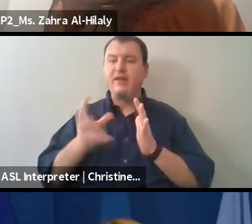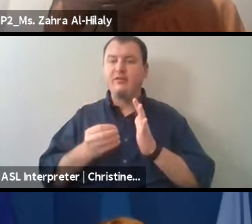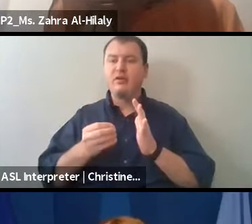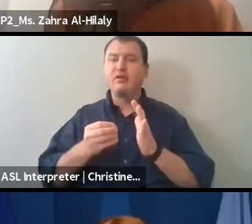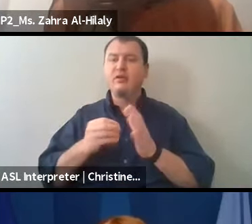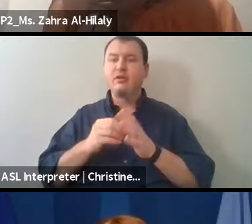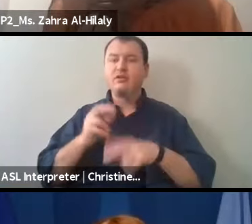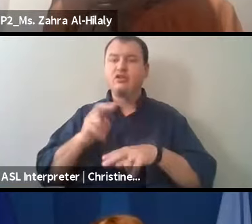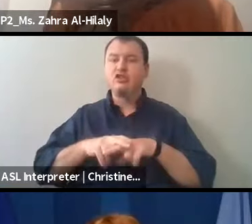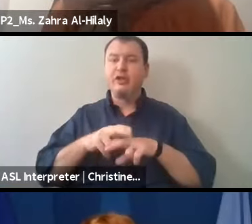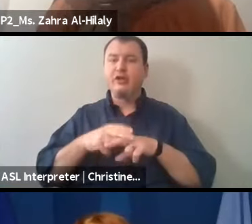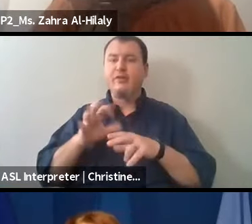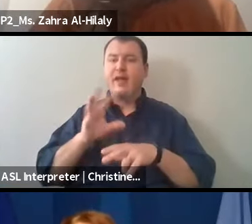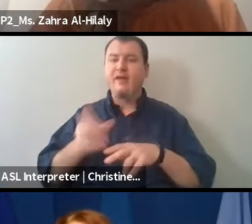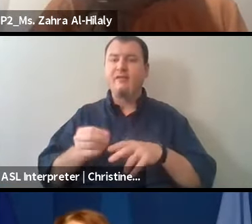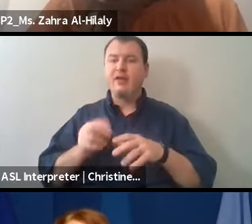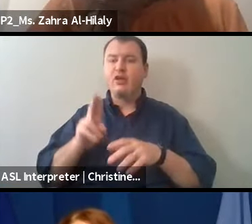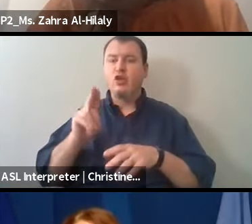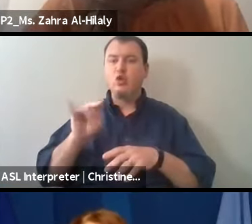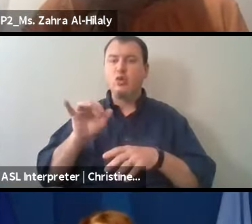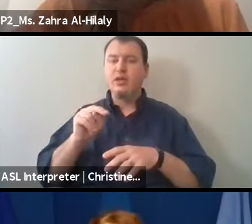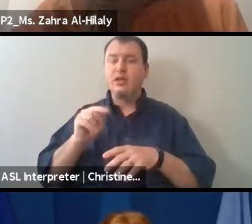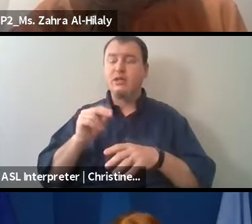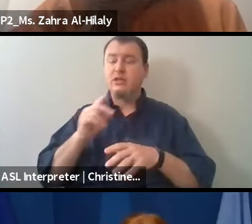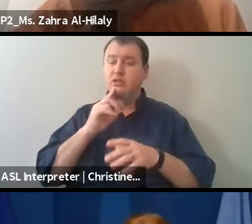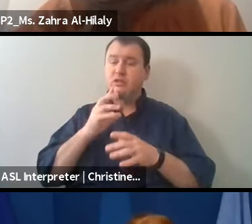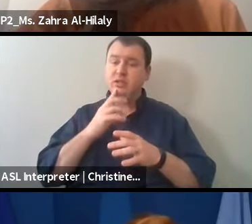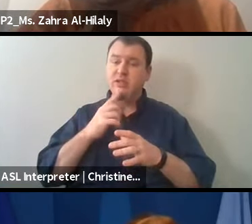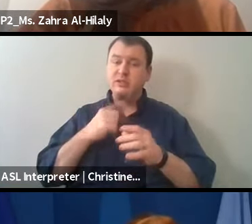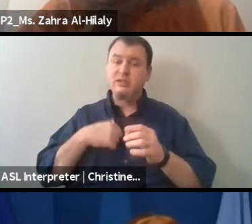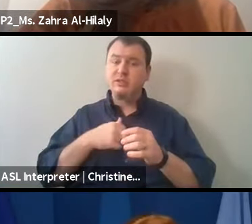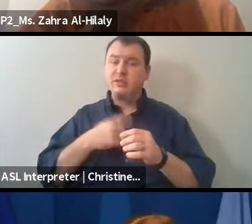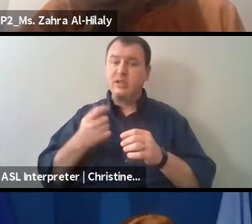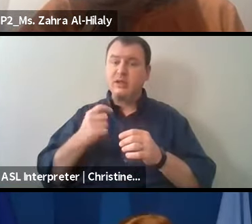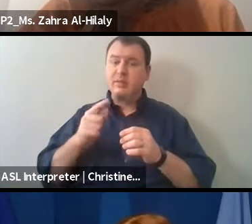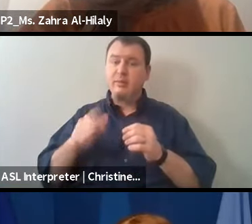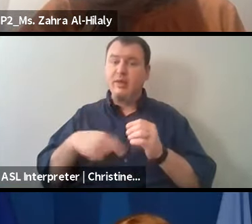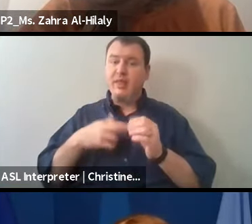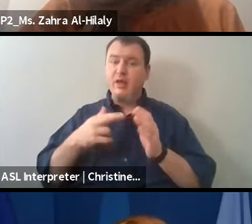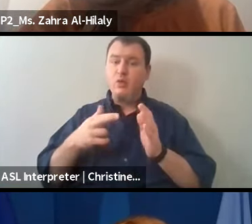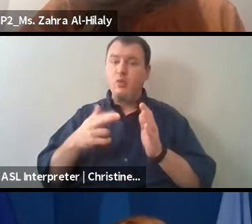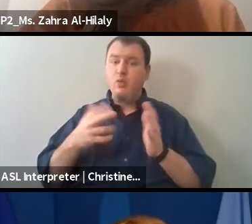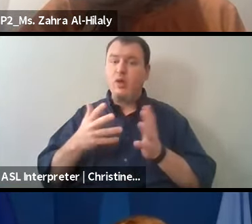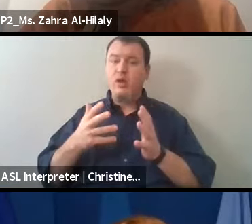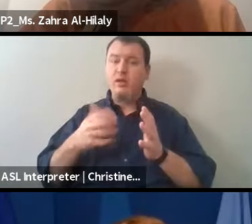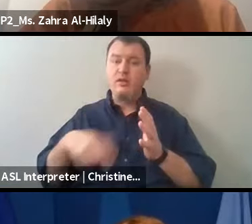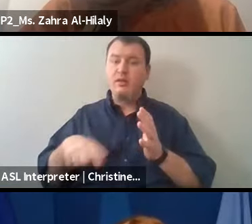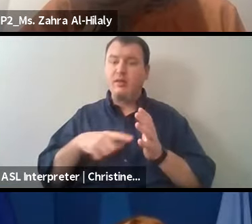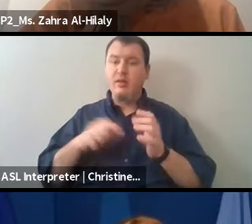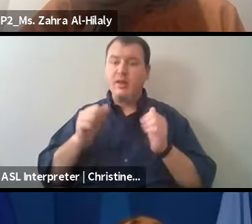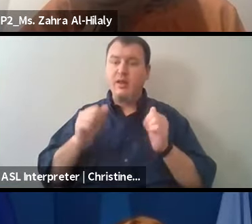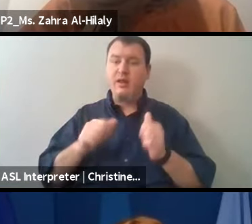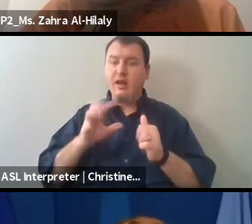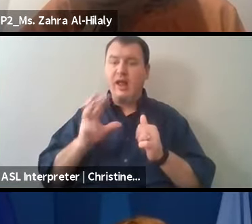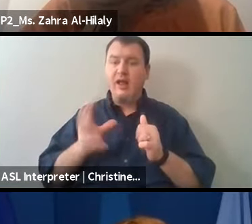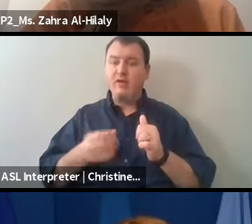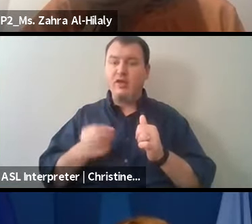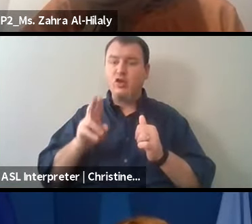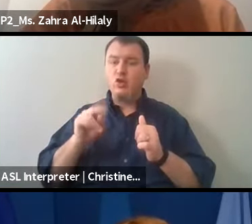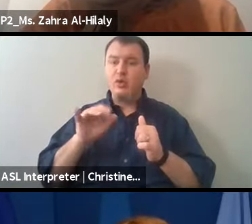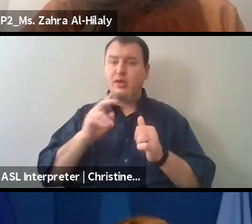Union. And to tell us a little bit about what role can regional bodies like the African Union play